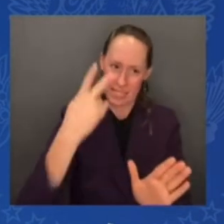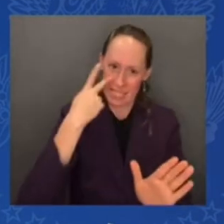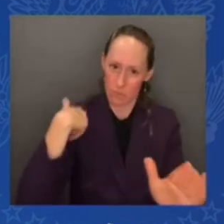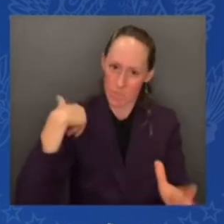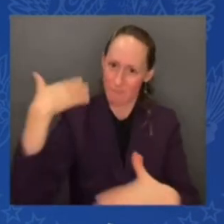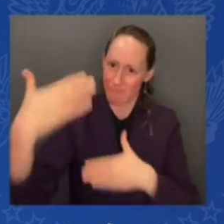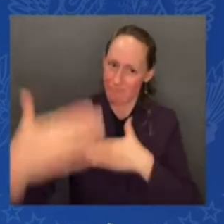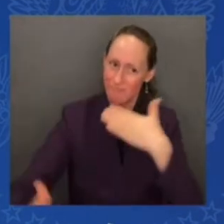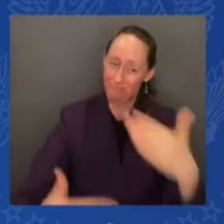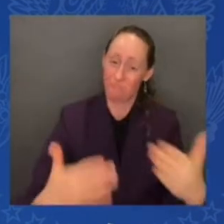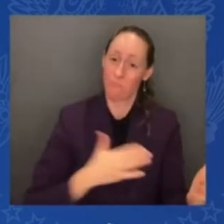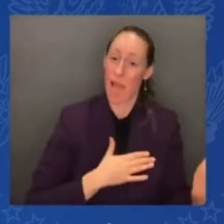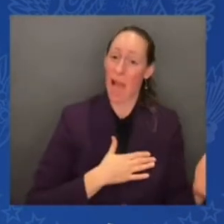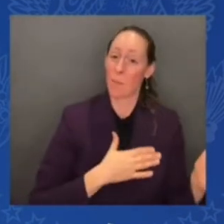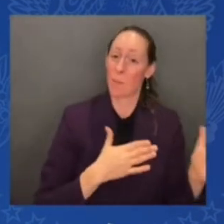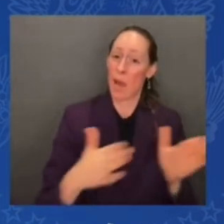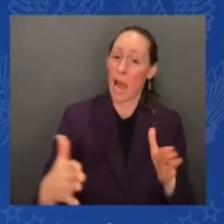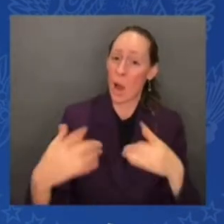dream.